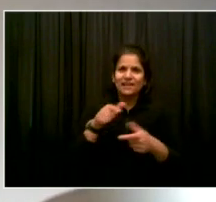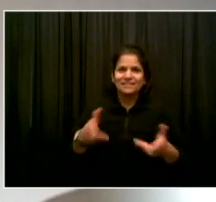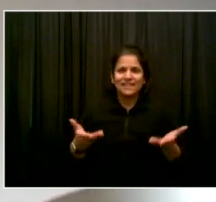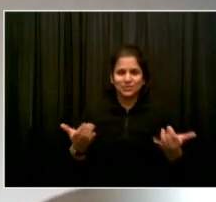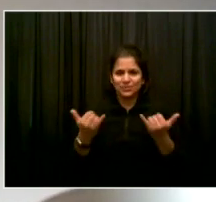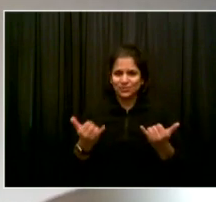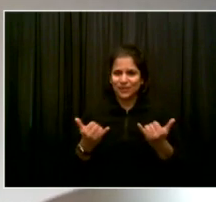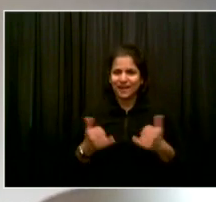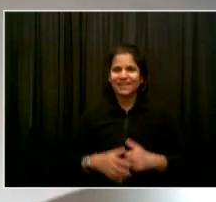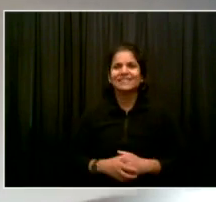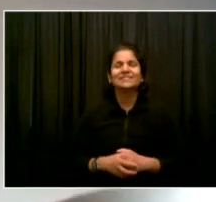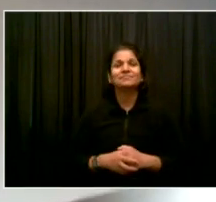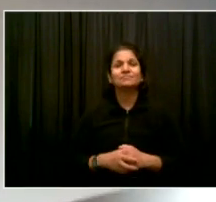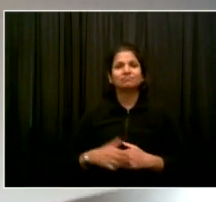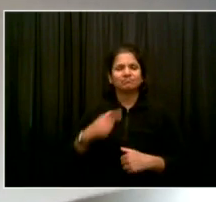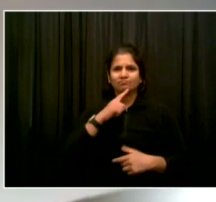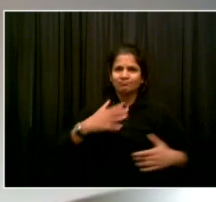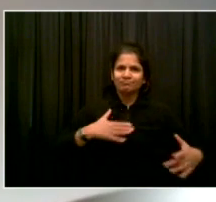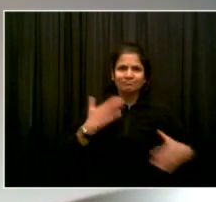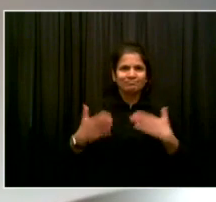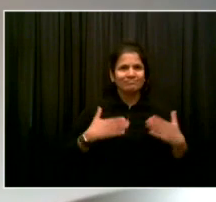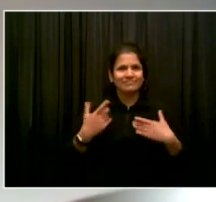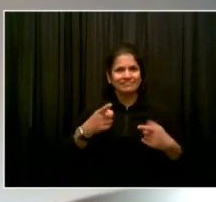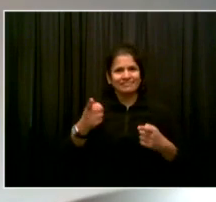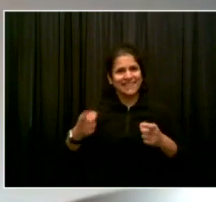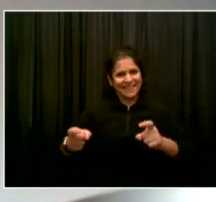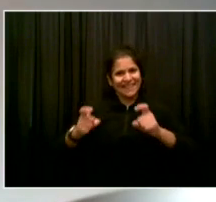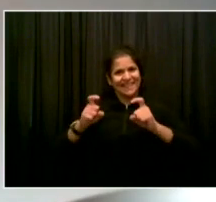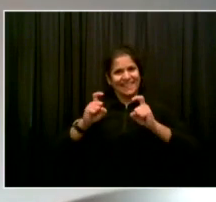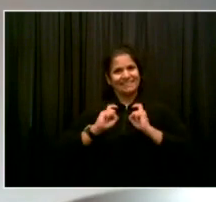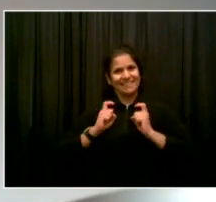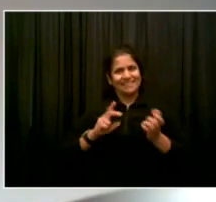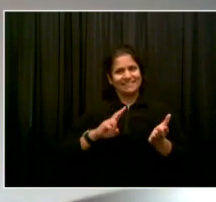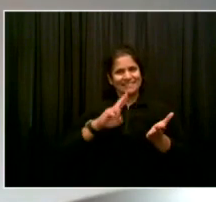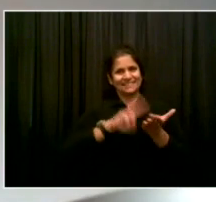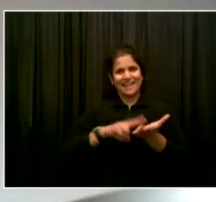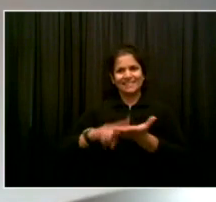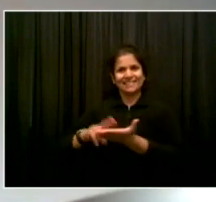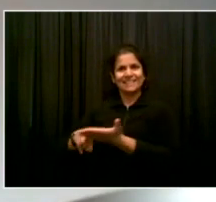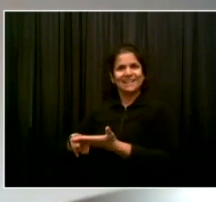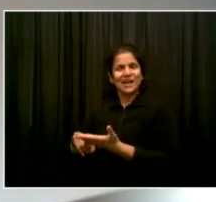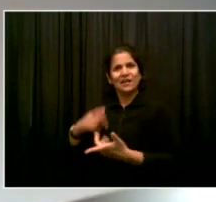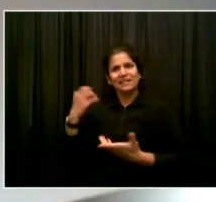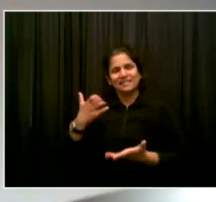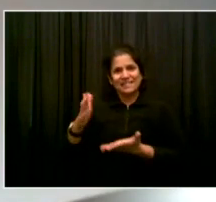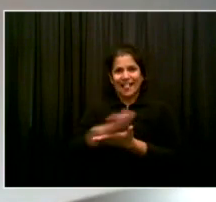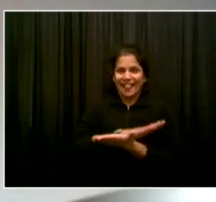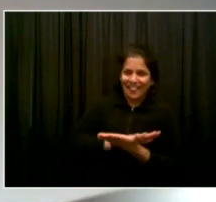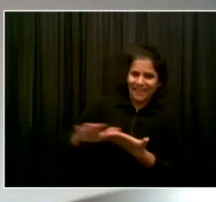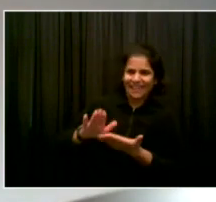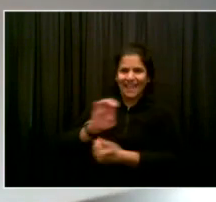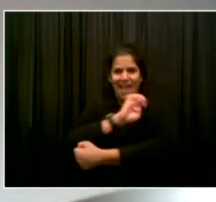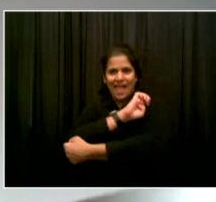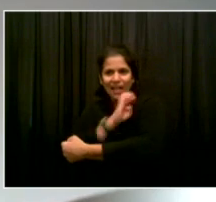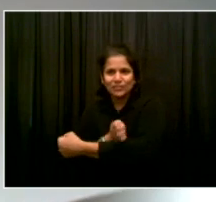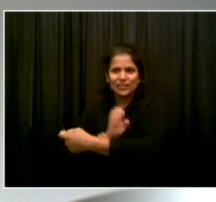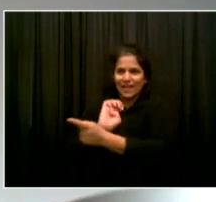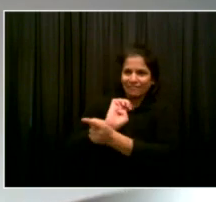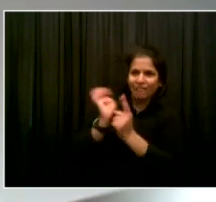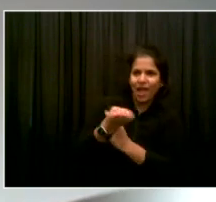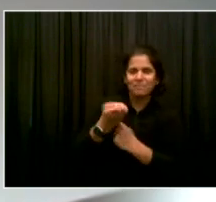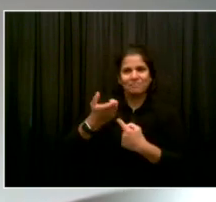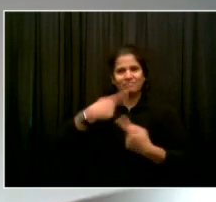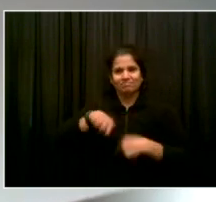we're approaching the holiday season. All of the work that you're making here to really fight climate change is really critical.